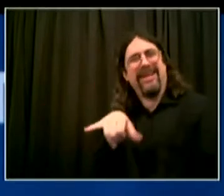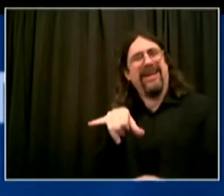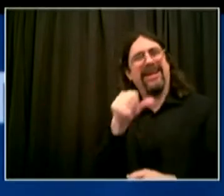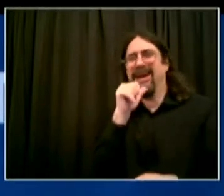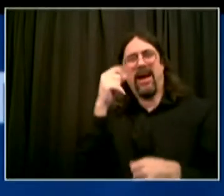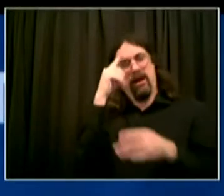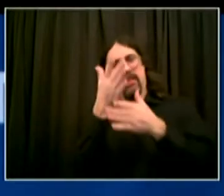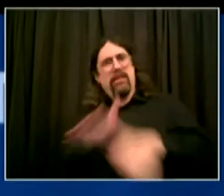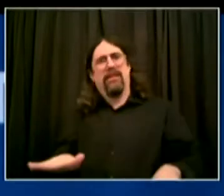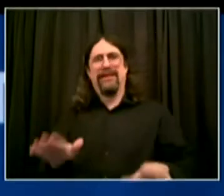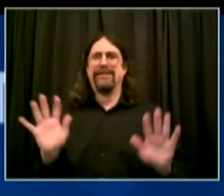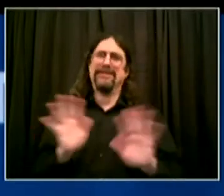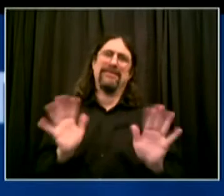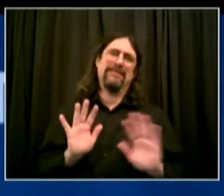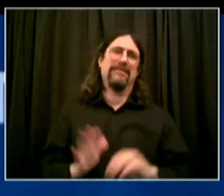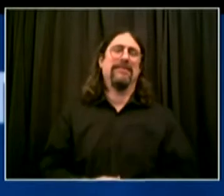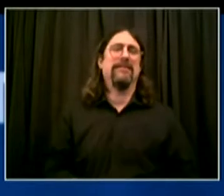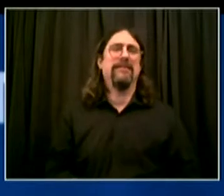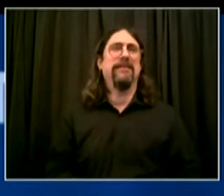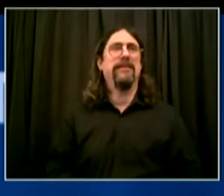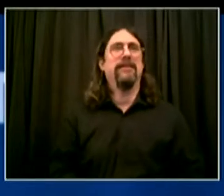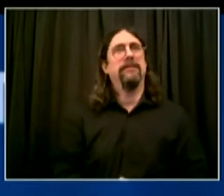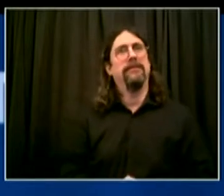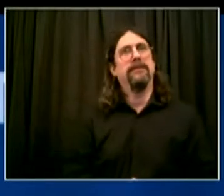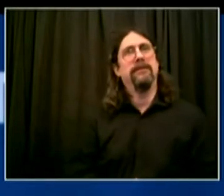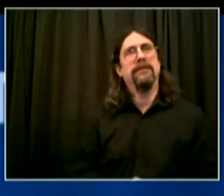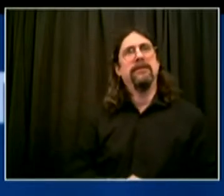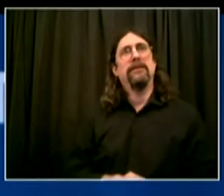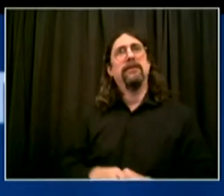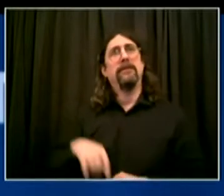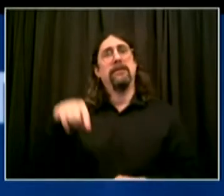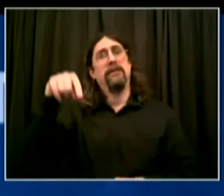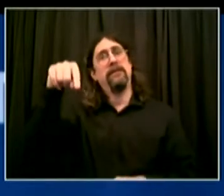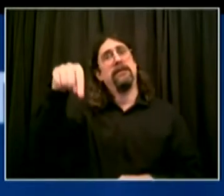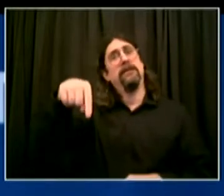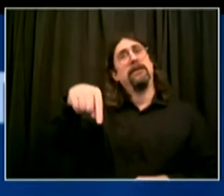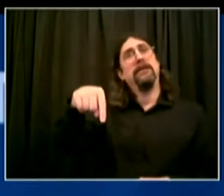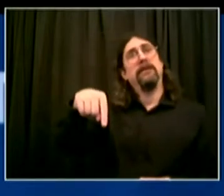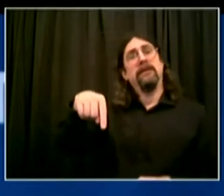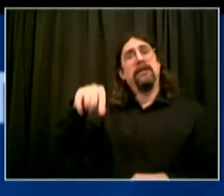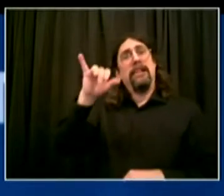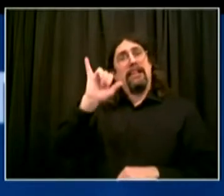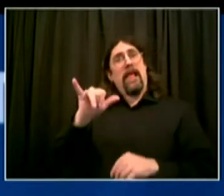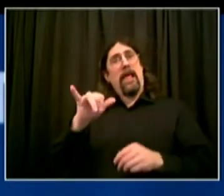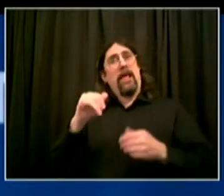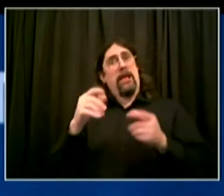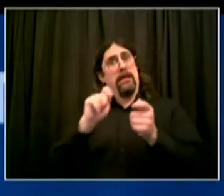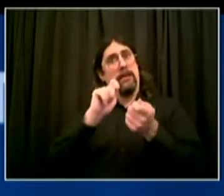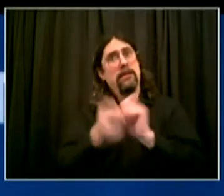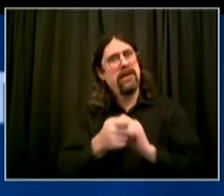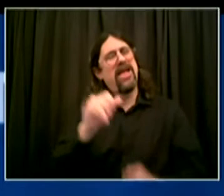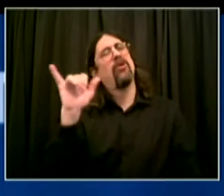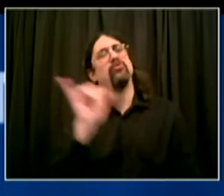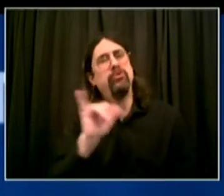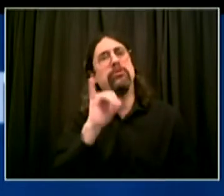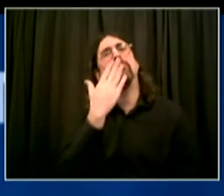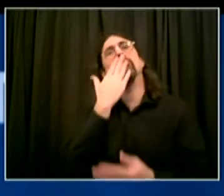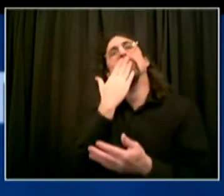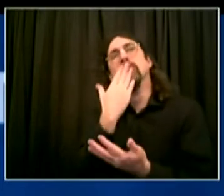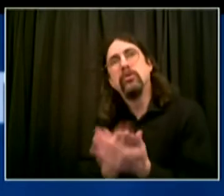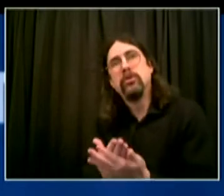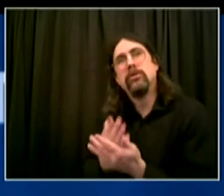really, from the ground floor, speak to the community that they're working so hard to protect and serve, and get to